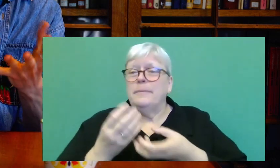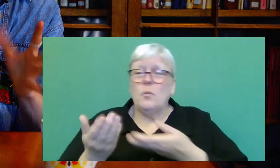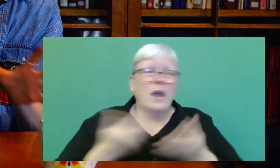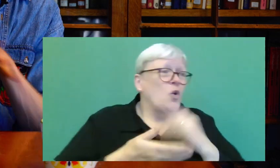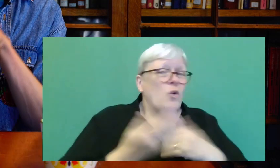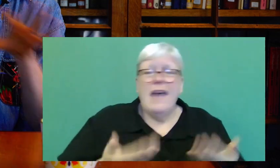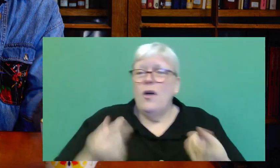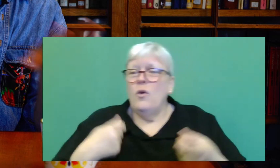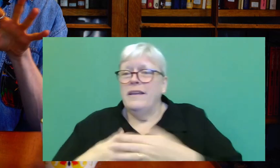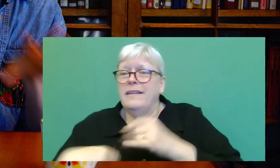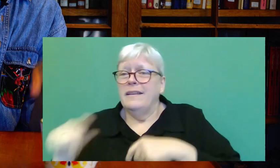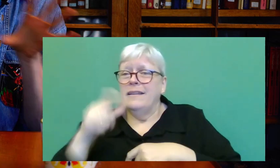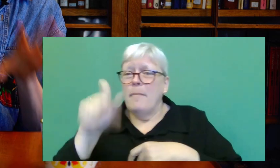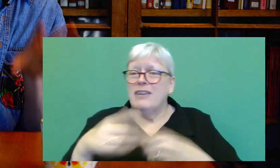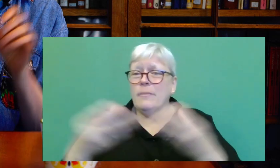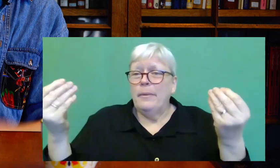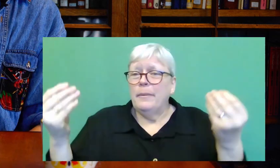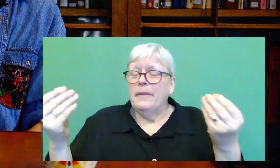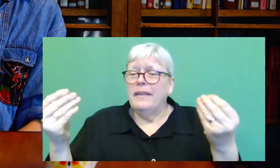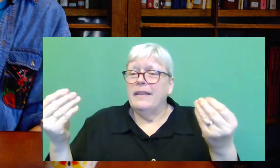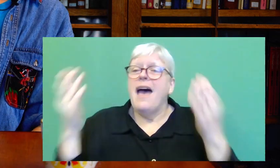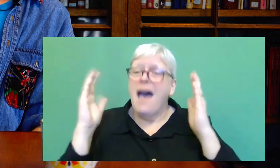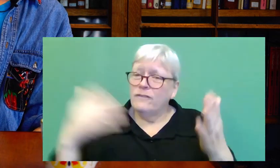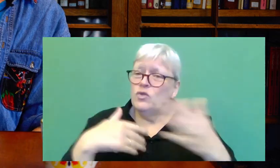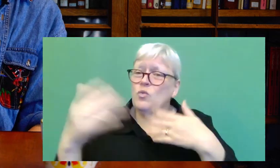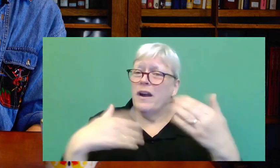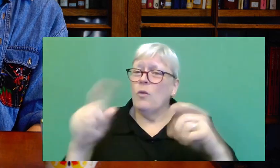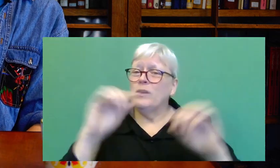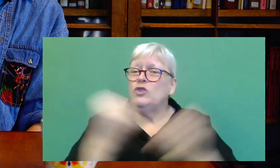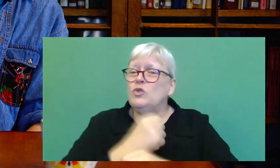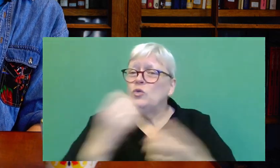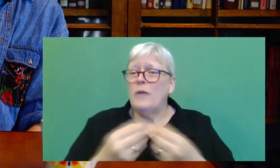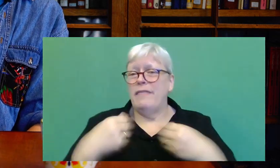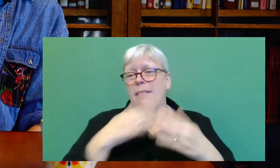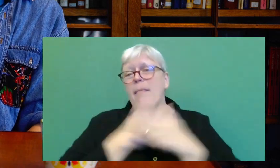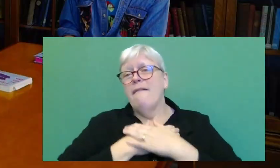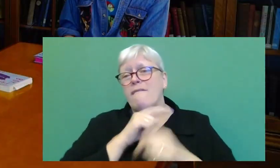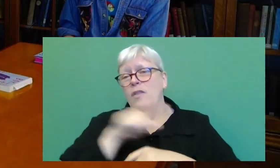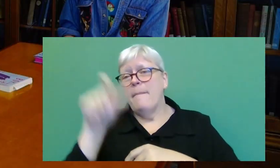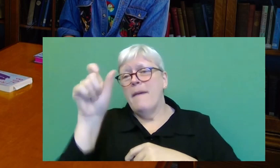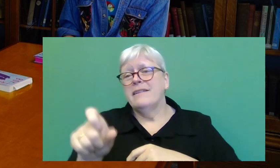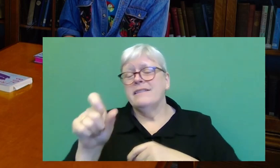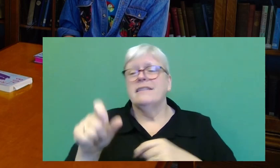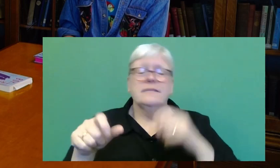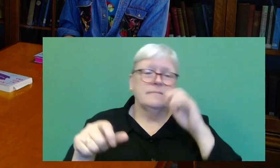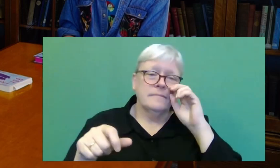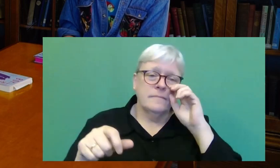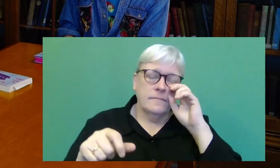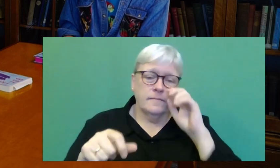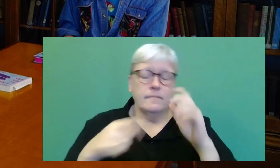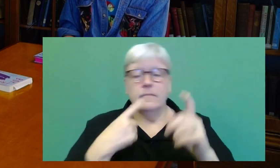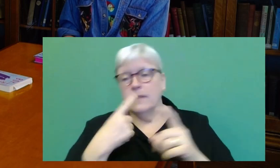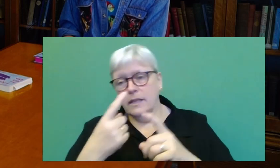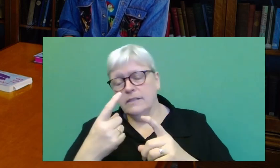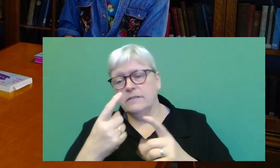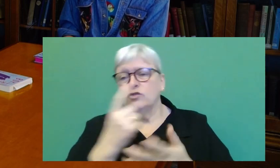input into, and we have to work out what to do with that in their absence. Yeah. I mean, you mentioned depictions of male grief specifically,